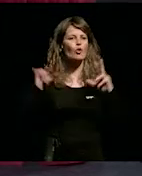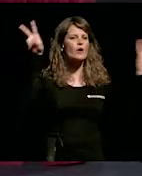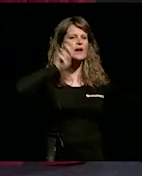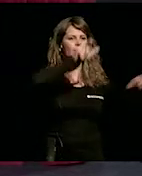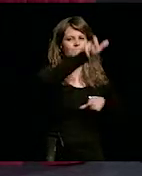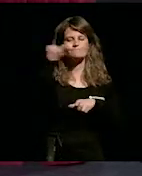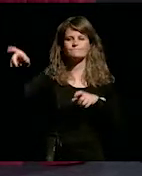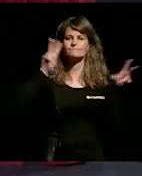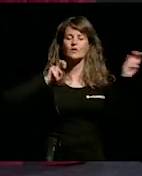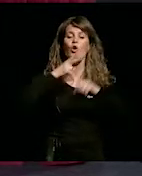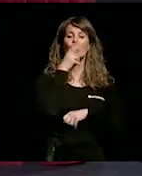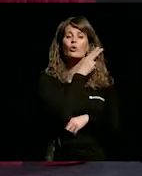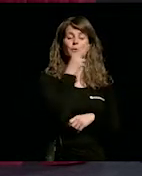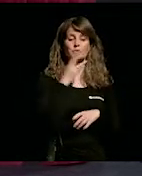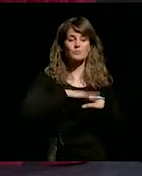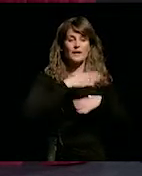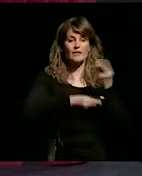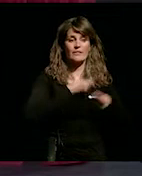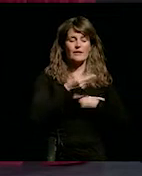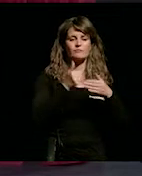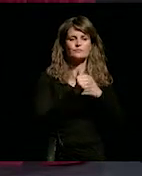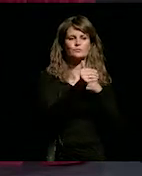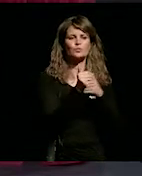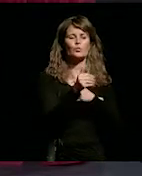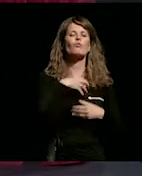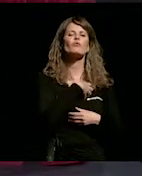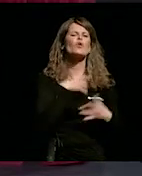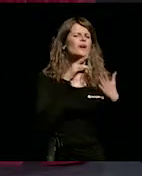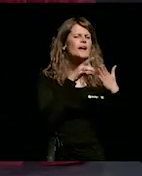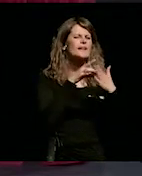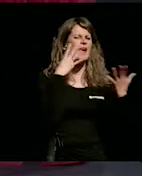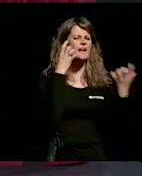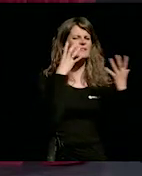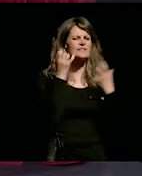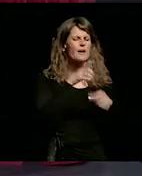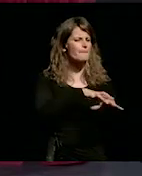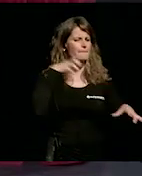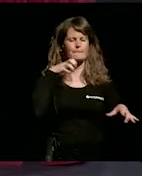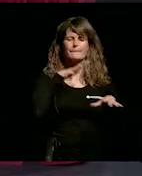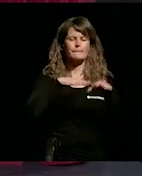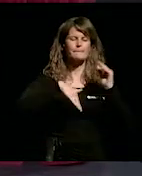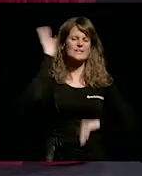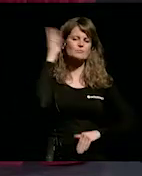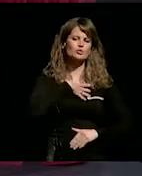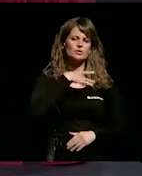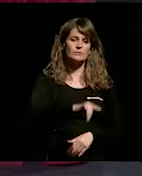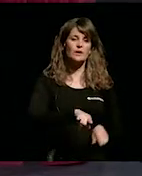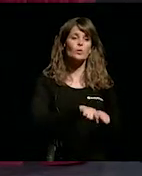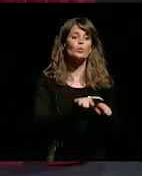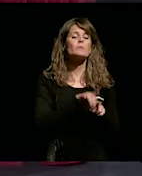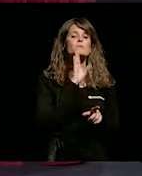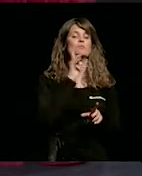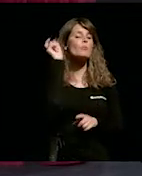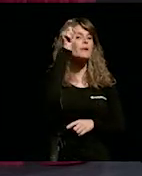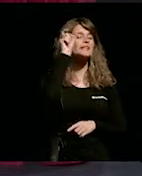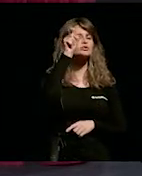by putting together a high-quality team of collaborators such as Walter Hattinger, Fire Master Colin Rea, new circus artists and musicians.